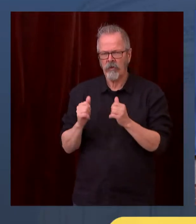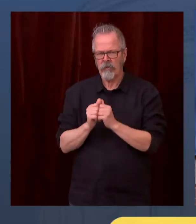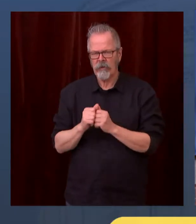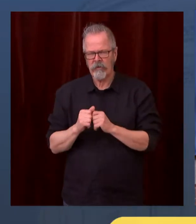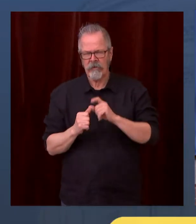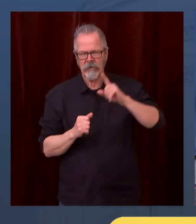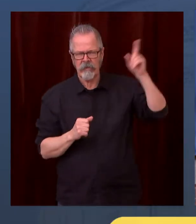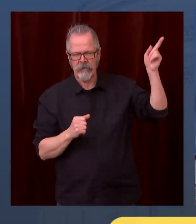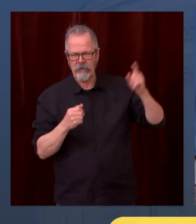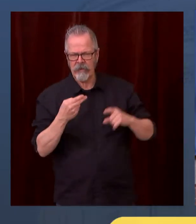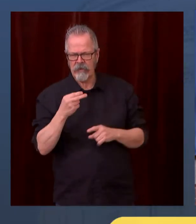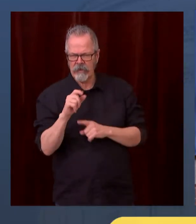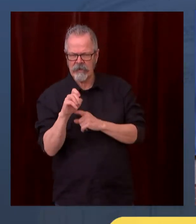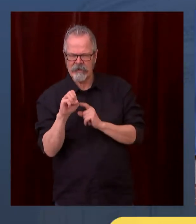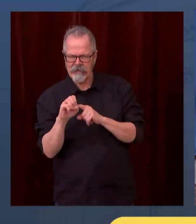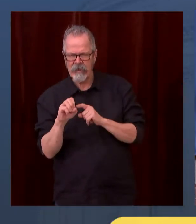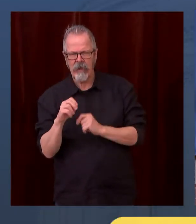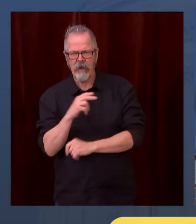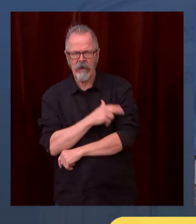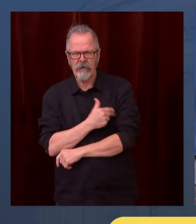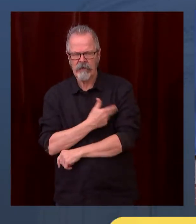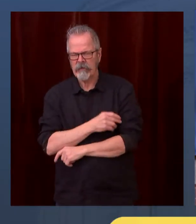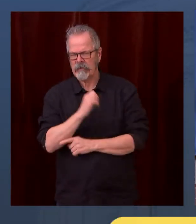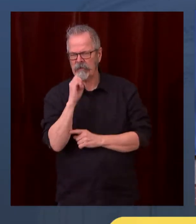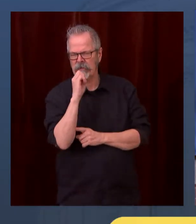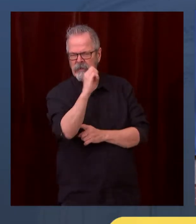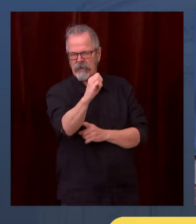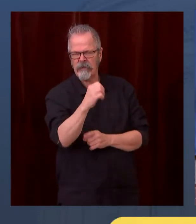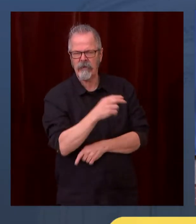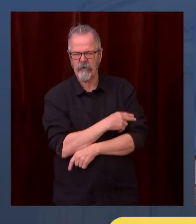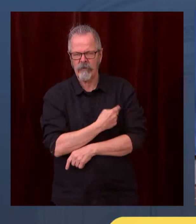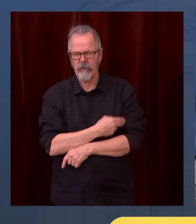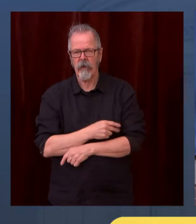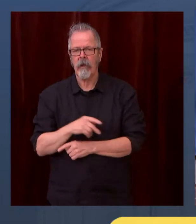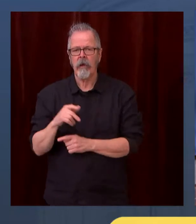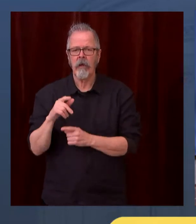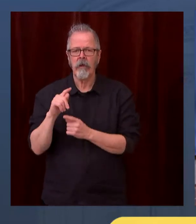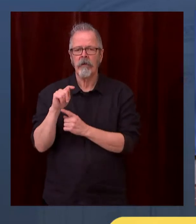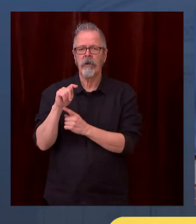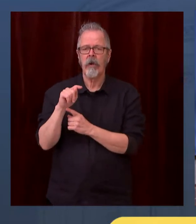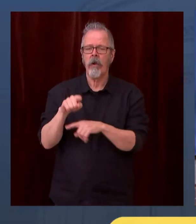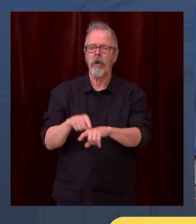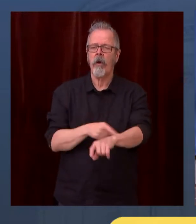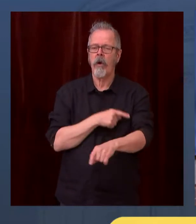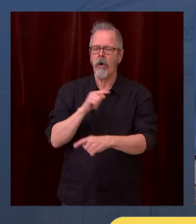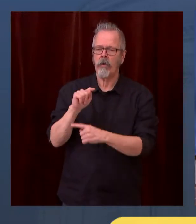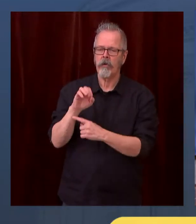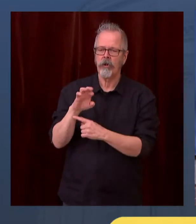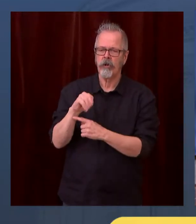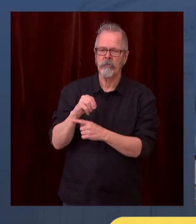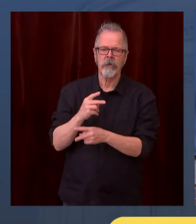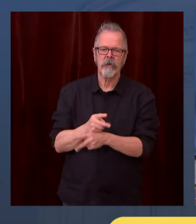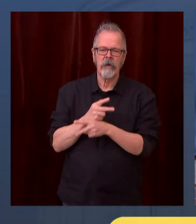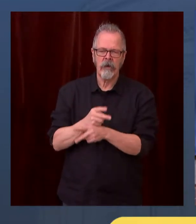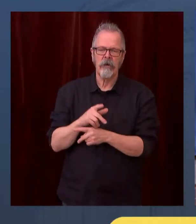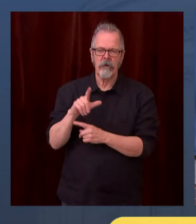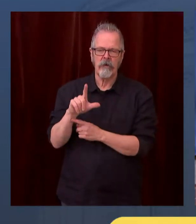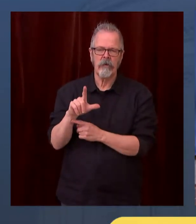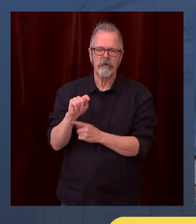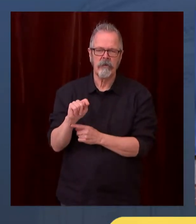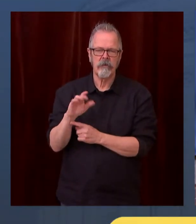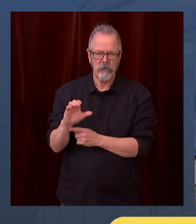healthcare providers and long-term care facilities. We have broadened that dramatically to include pharmacies,